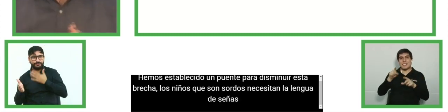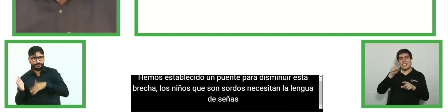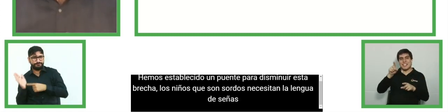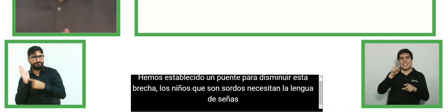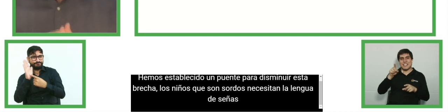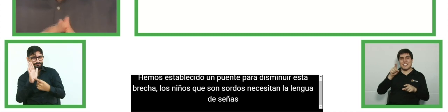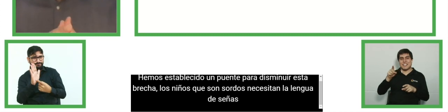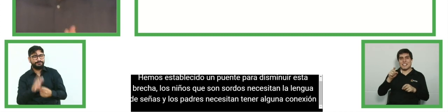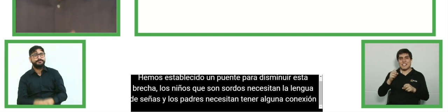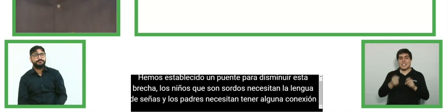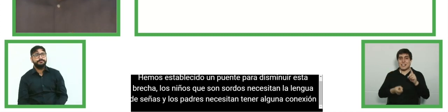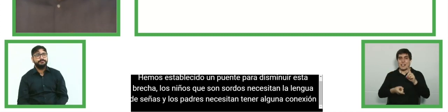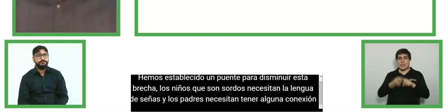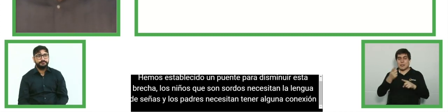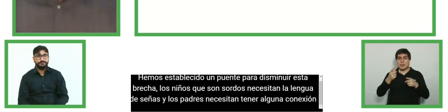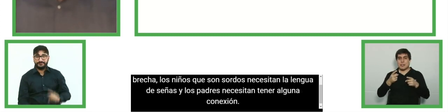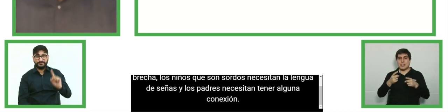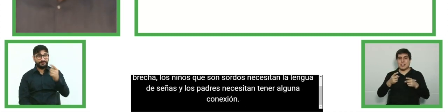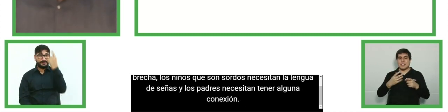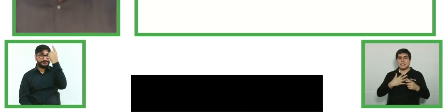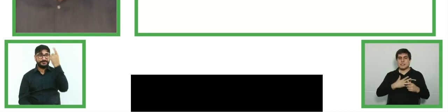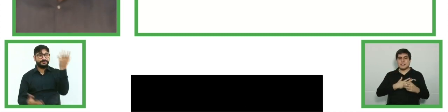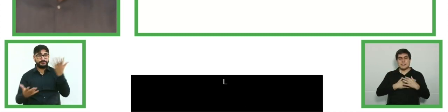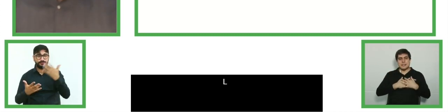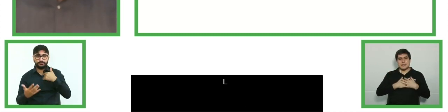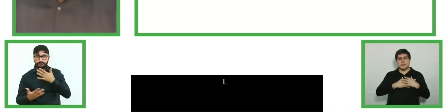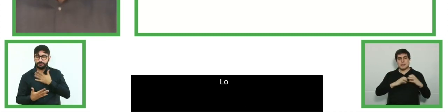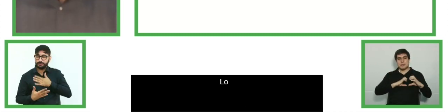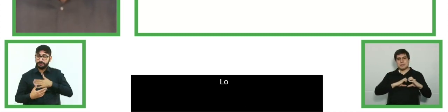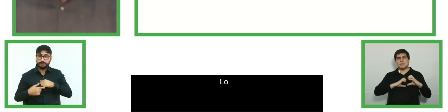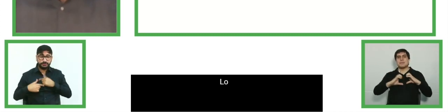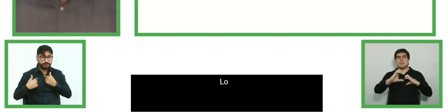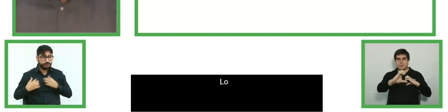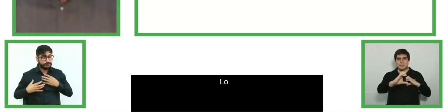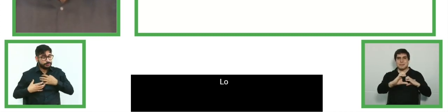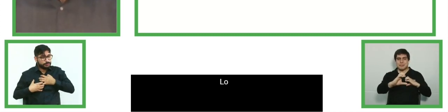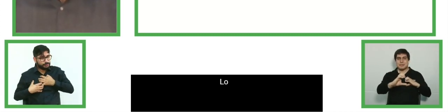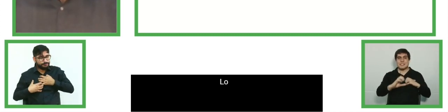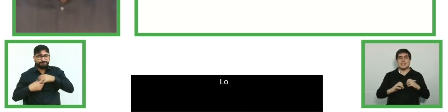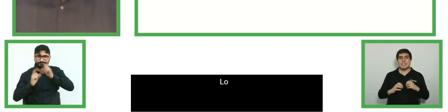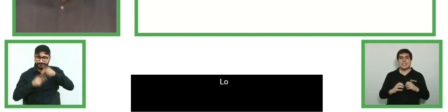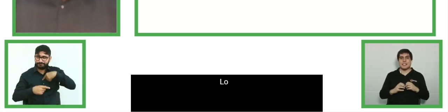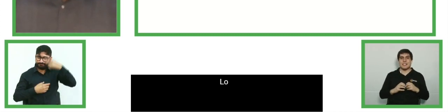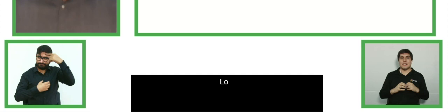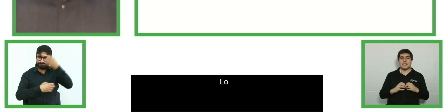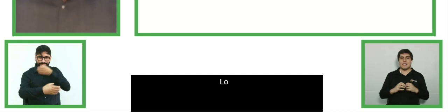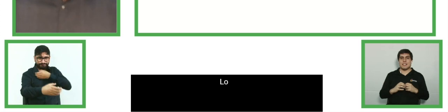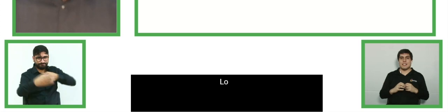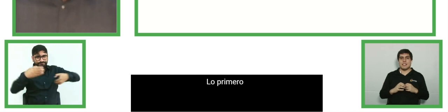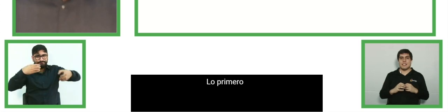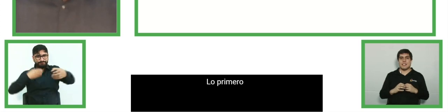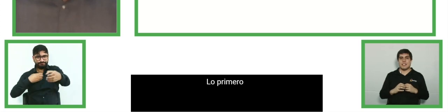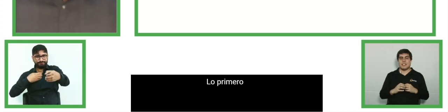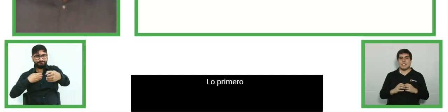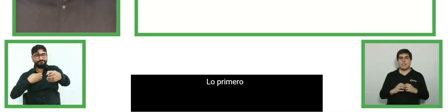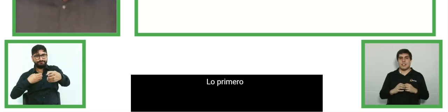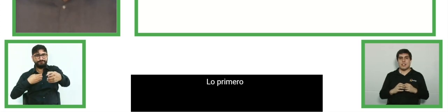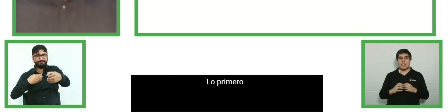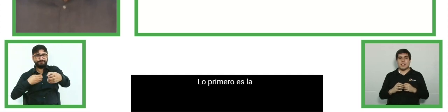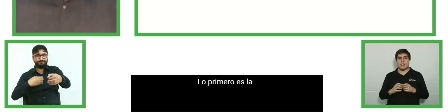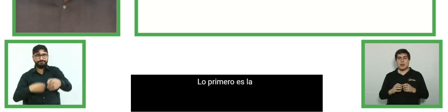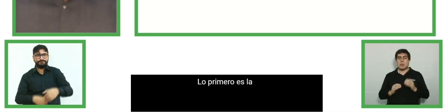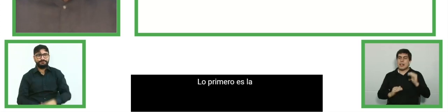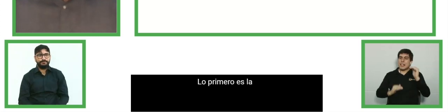we understand that there is quite a bit of stigma around being a parent who has a child with disability, especially one who is deaf. And